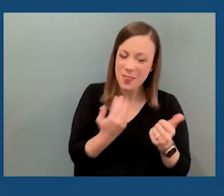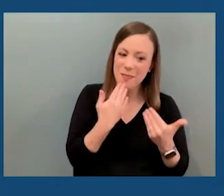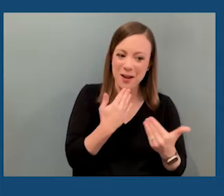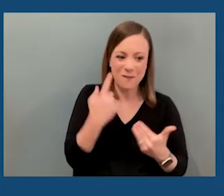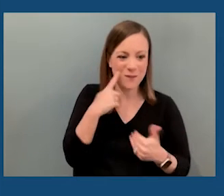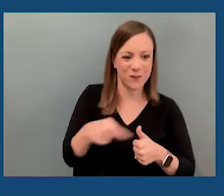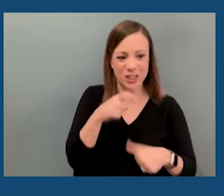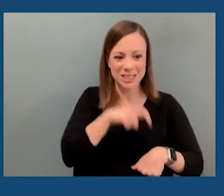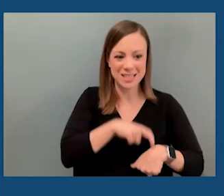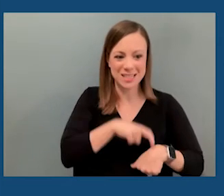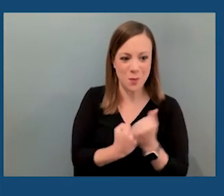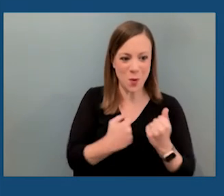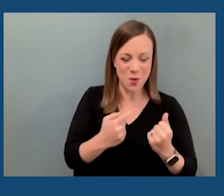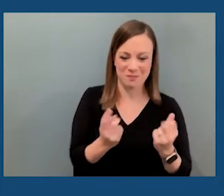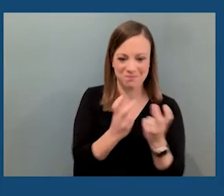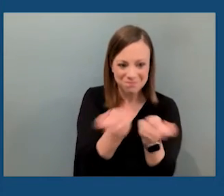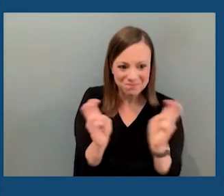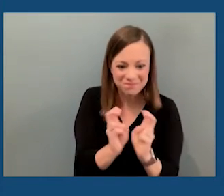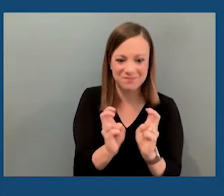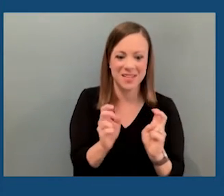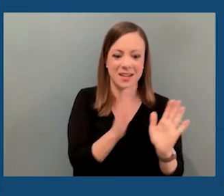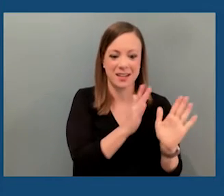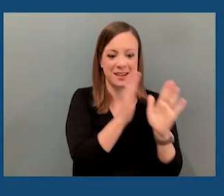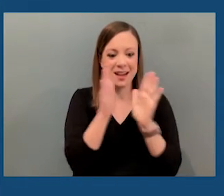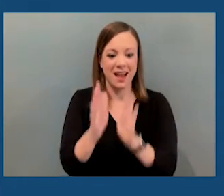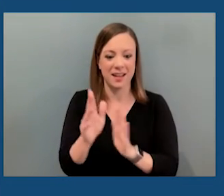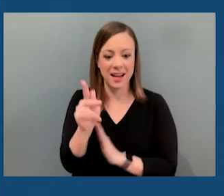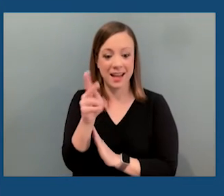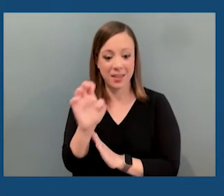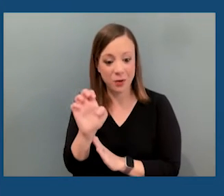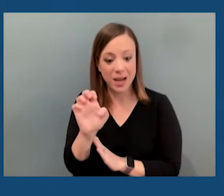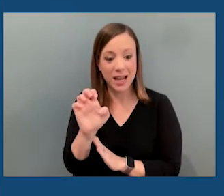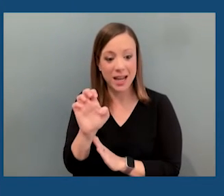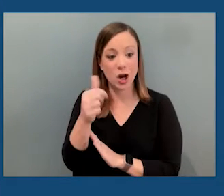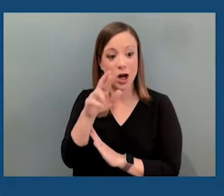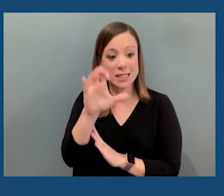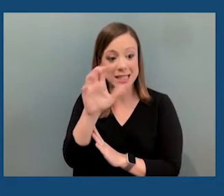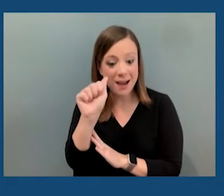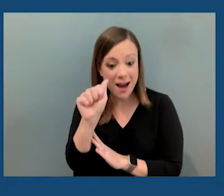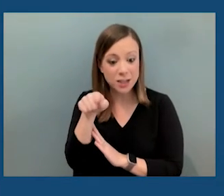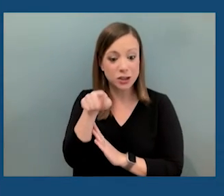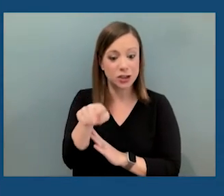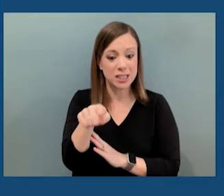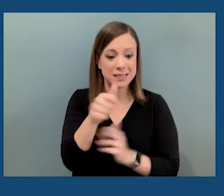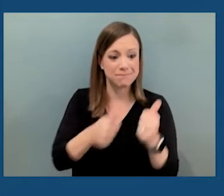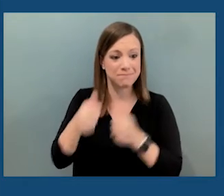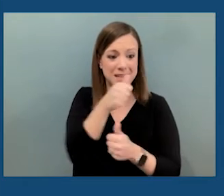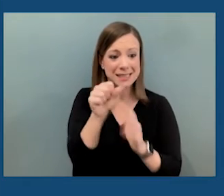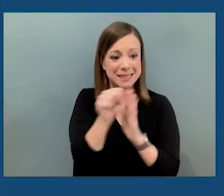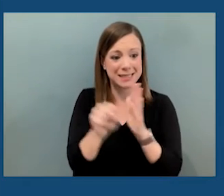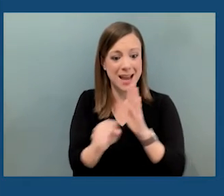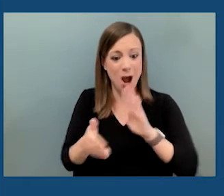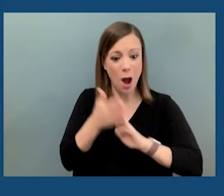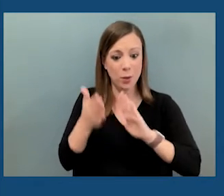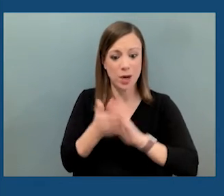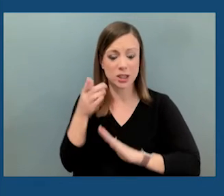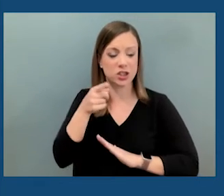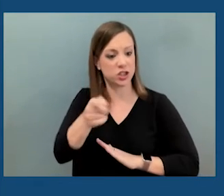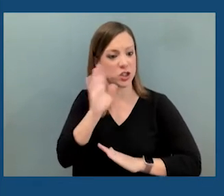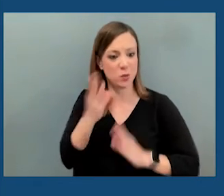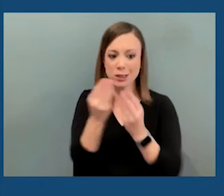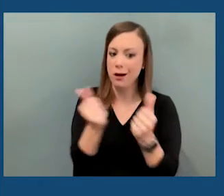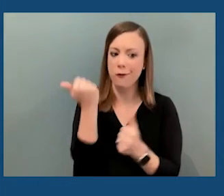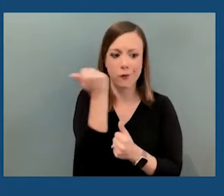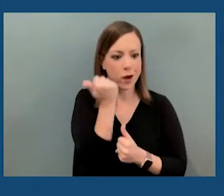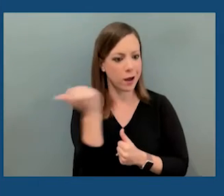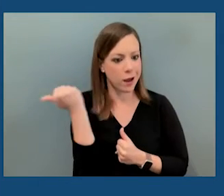Catherine Garcia, Head of State Operations, who can solve any problem. Just give it all to us. Catherine can solve it. My